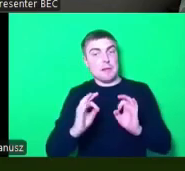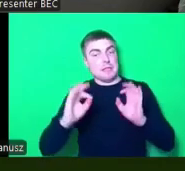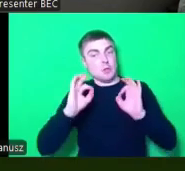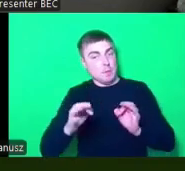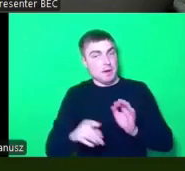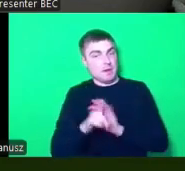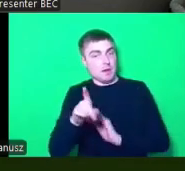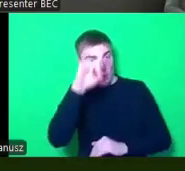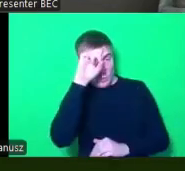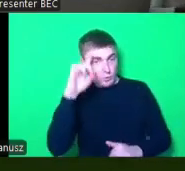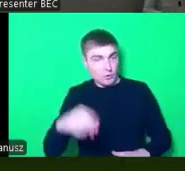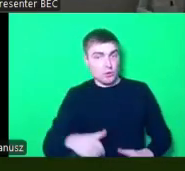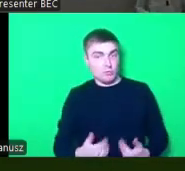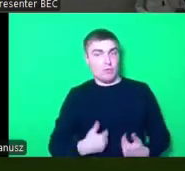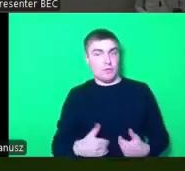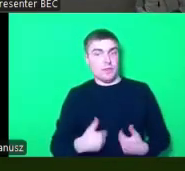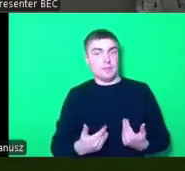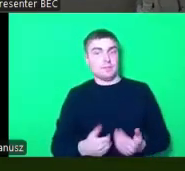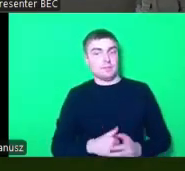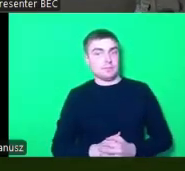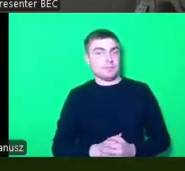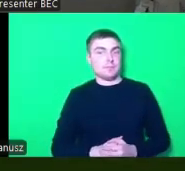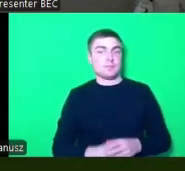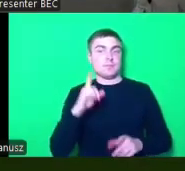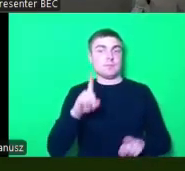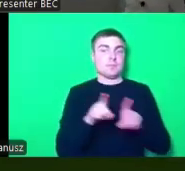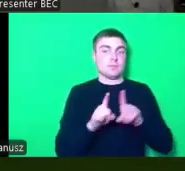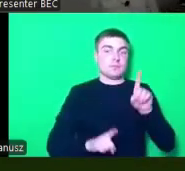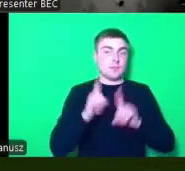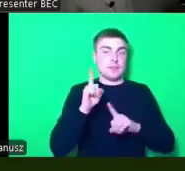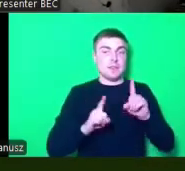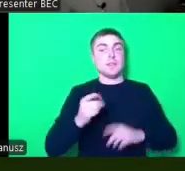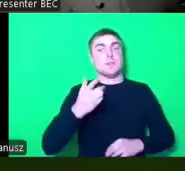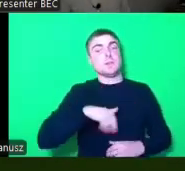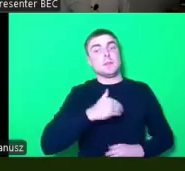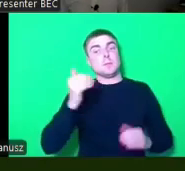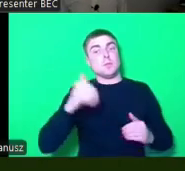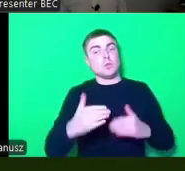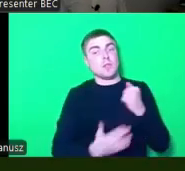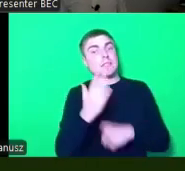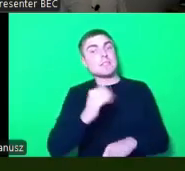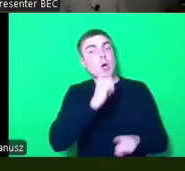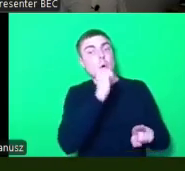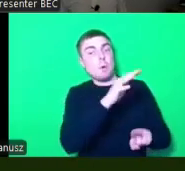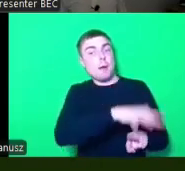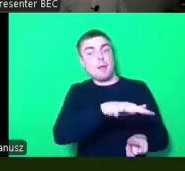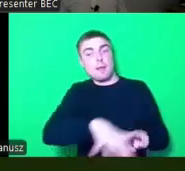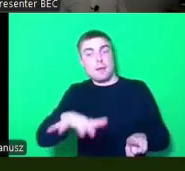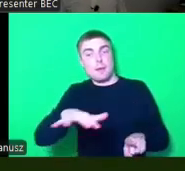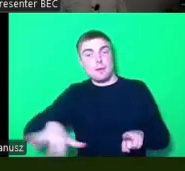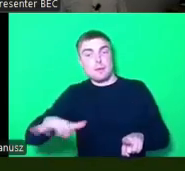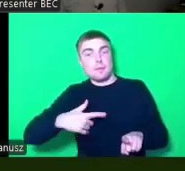to really lose in different parts of Europe very crucial forest ecosystem services and forest